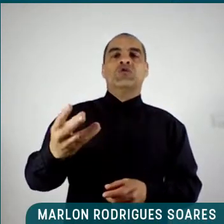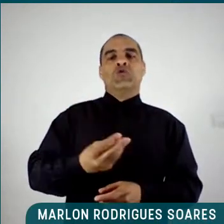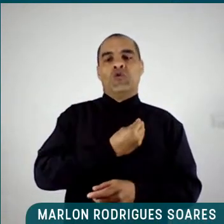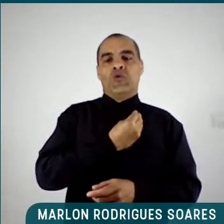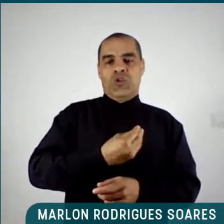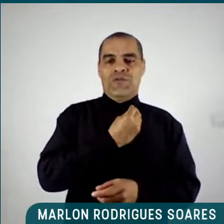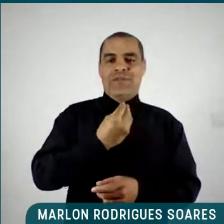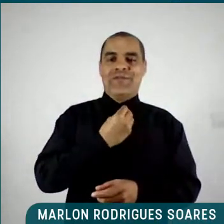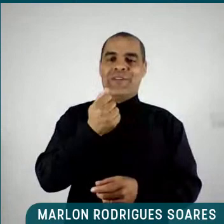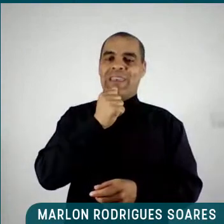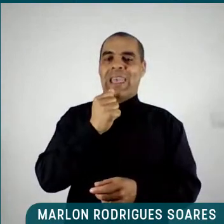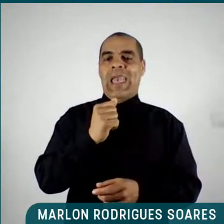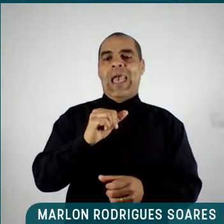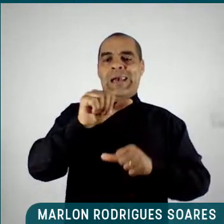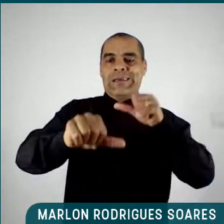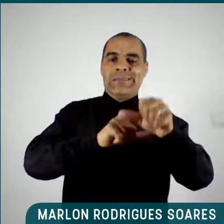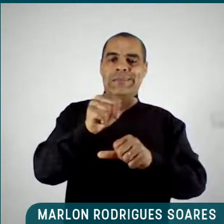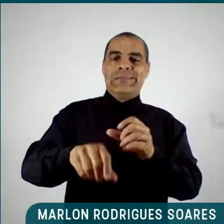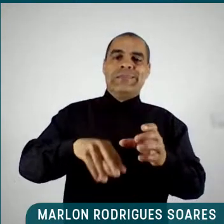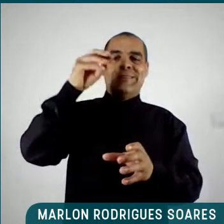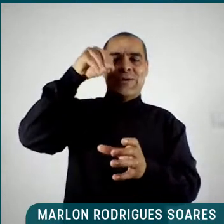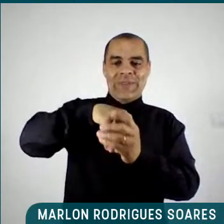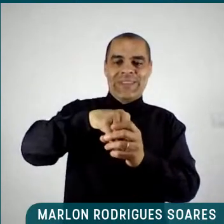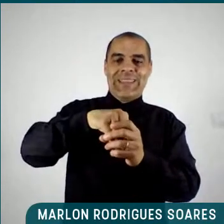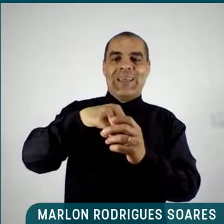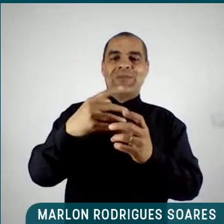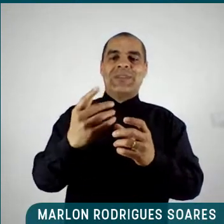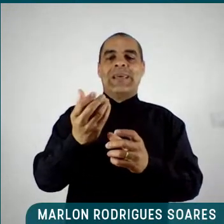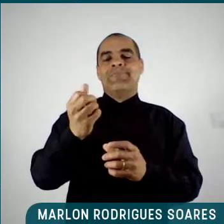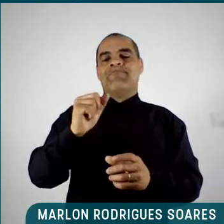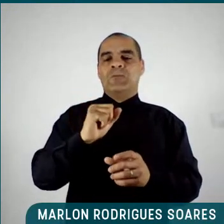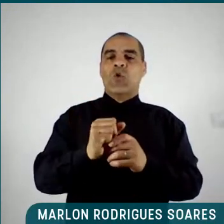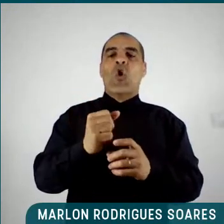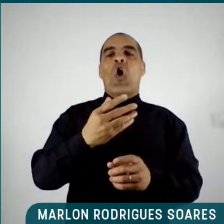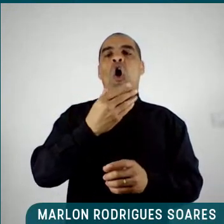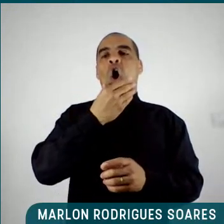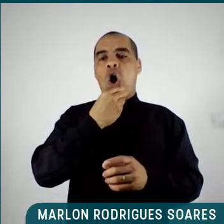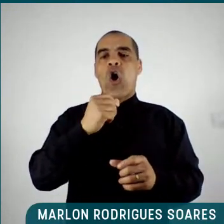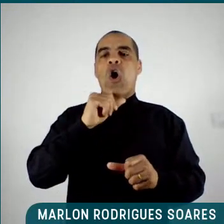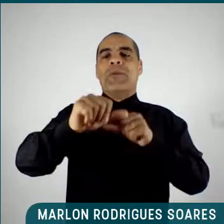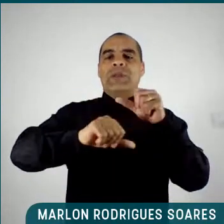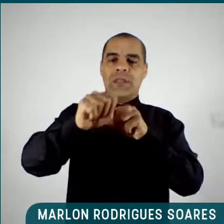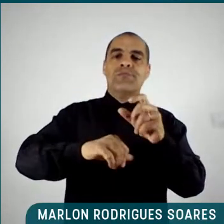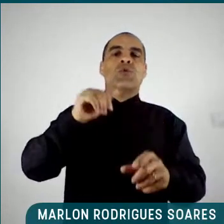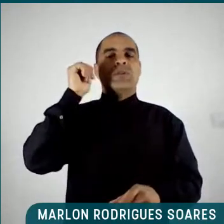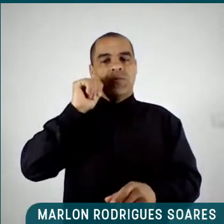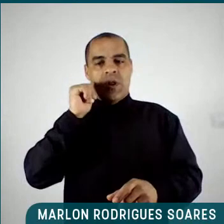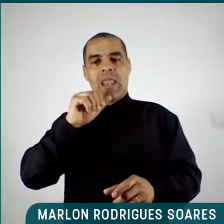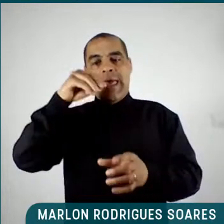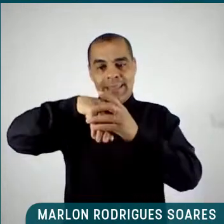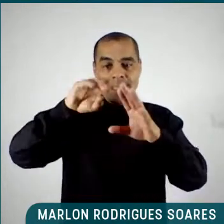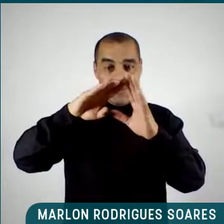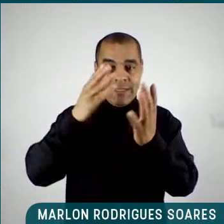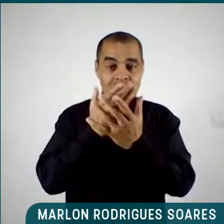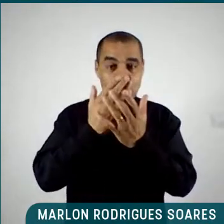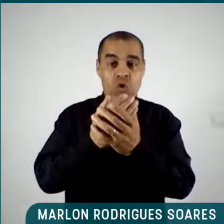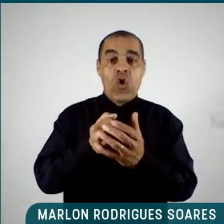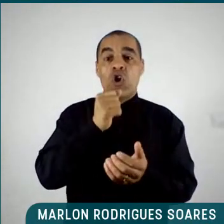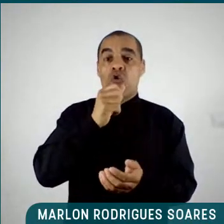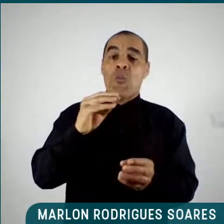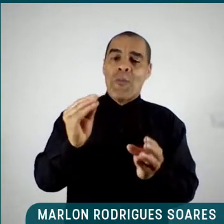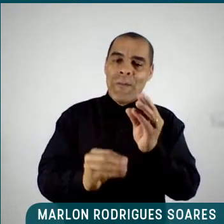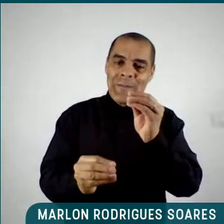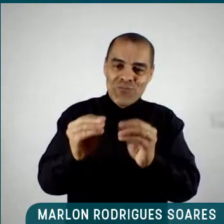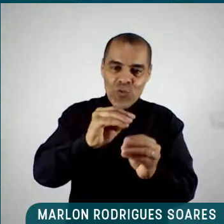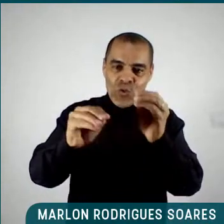teacher, I lived my own transition when I was in the school environment. I think that